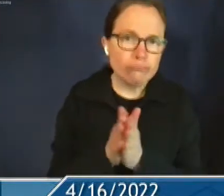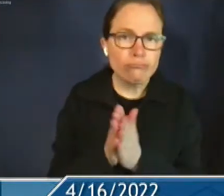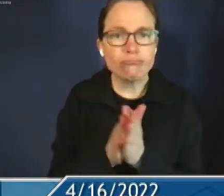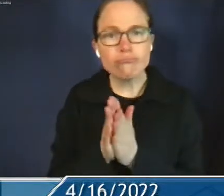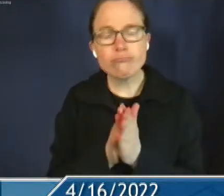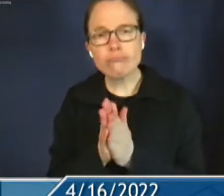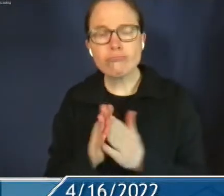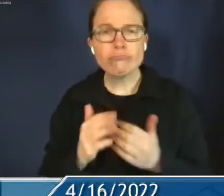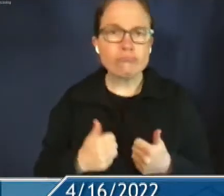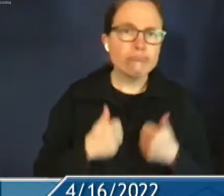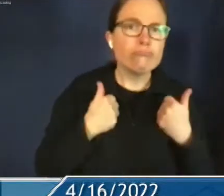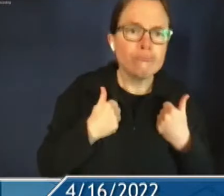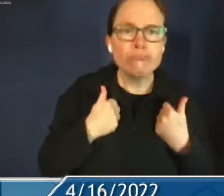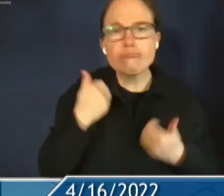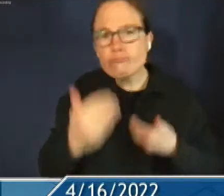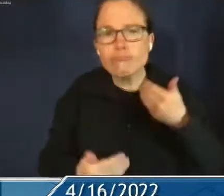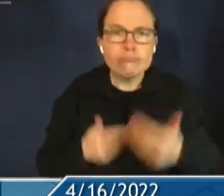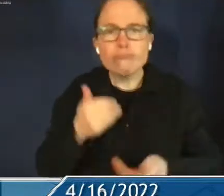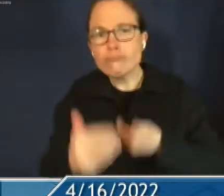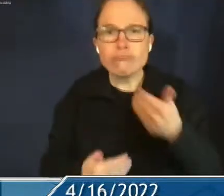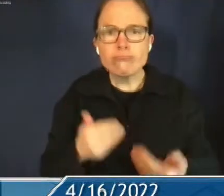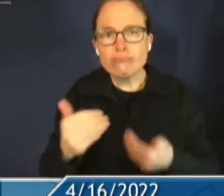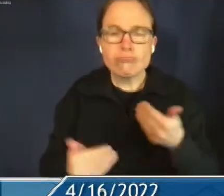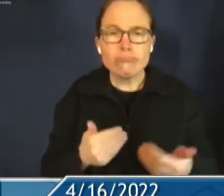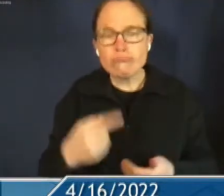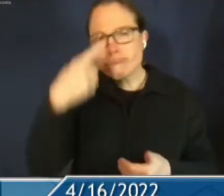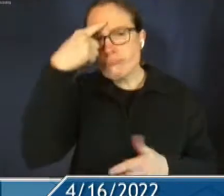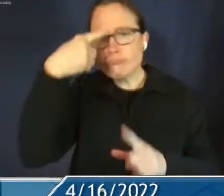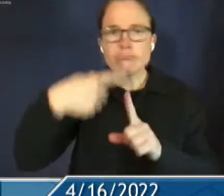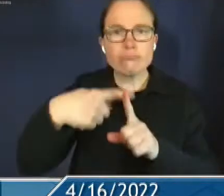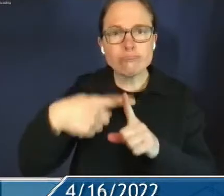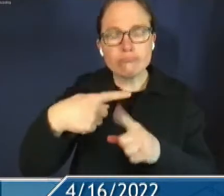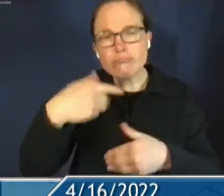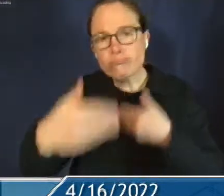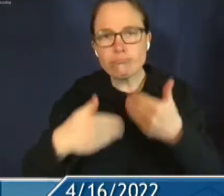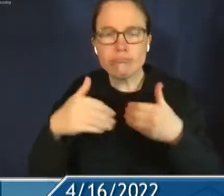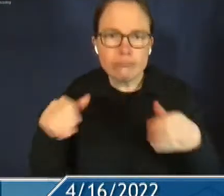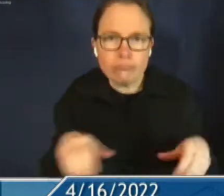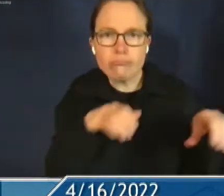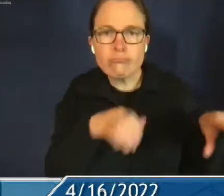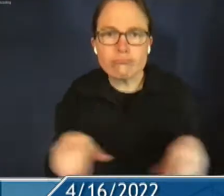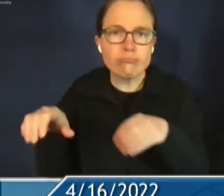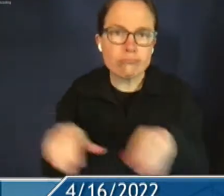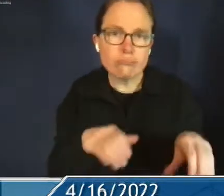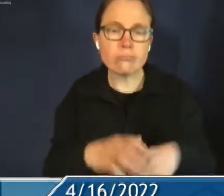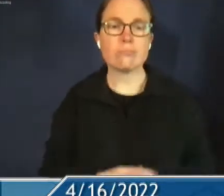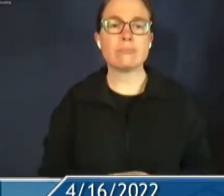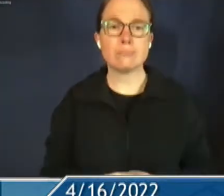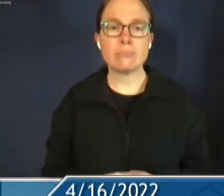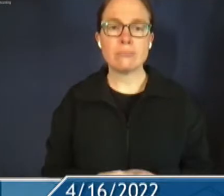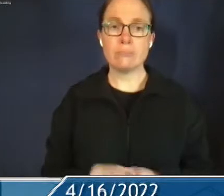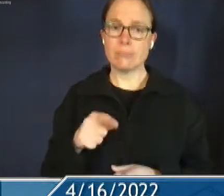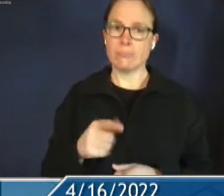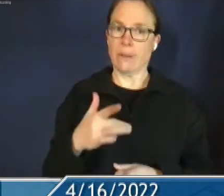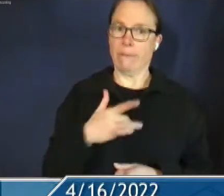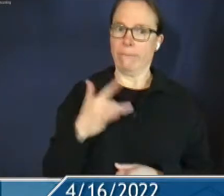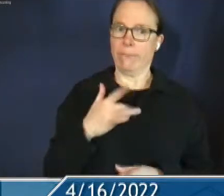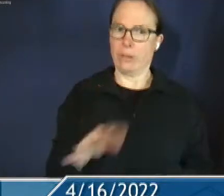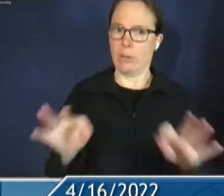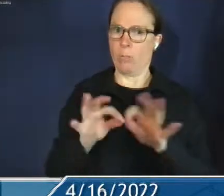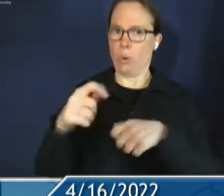and resourceful and forward thinking. We're in the midst of what I believe is an important period of transition for